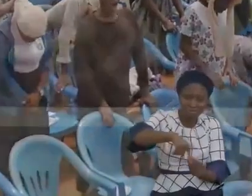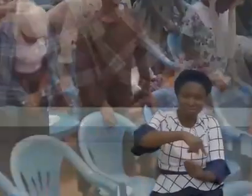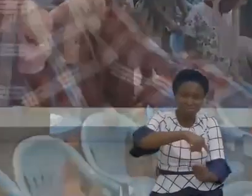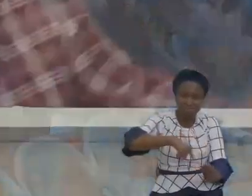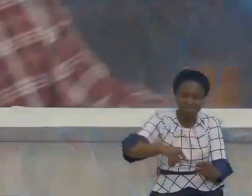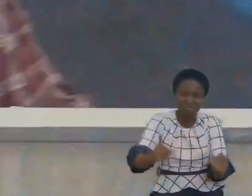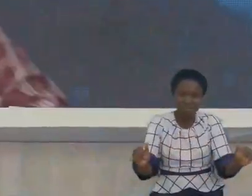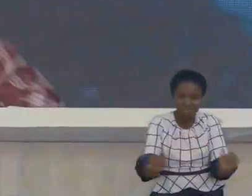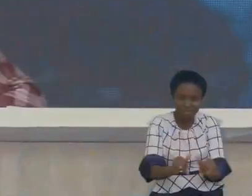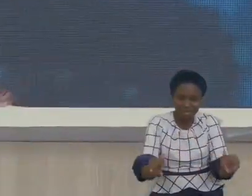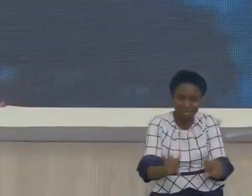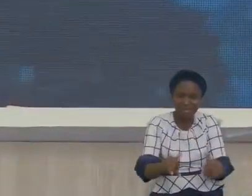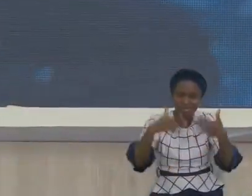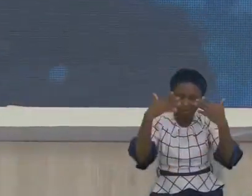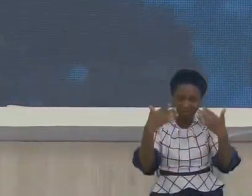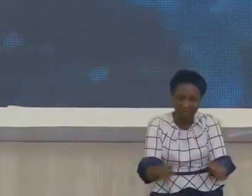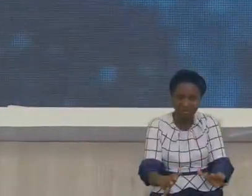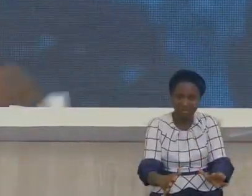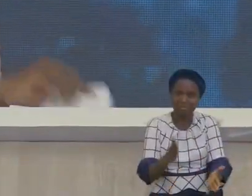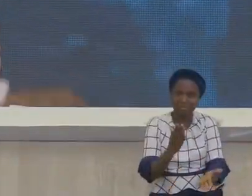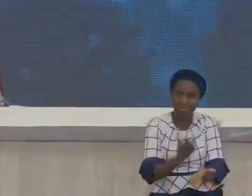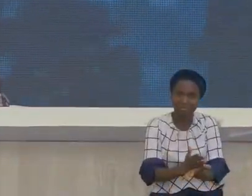Wasting of time over.